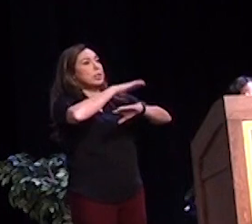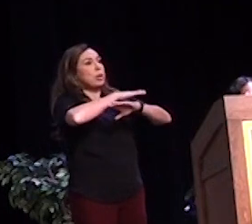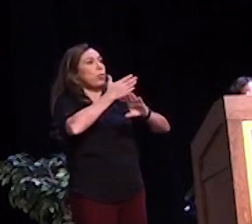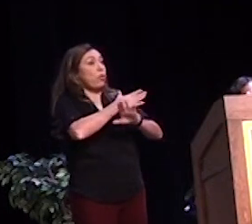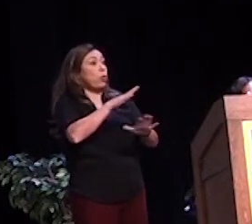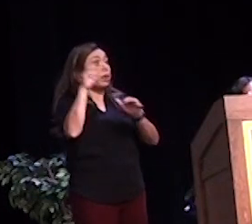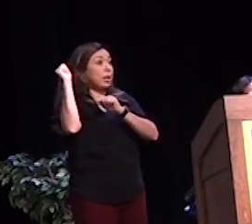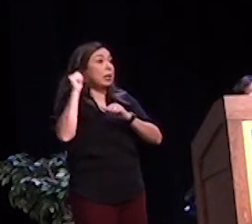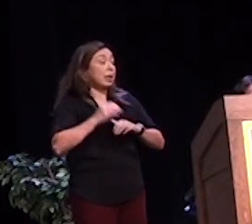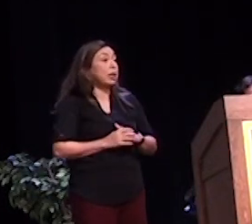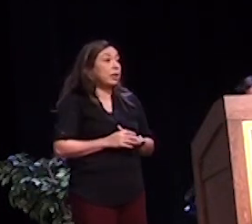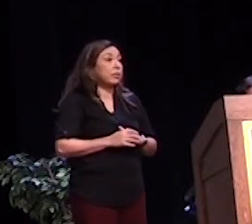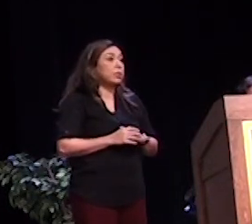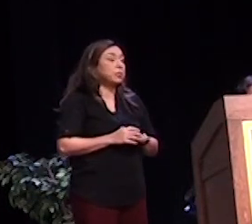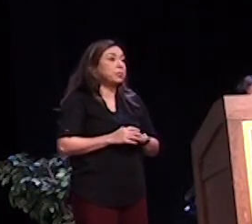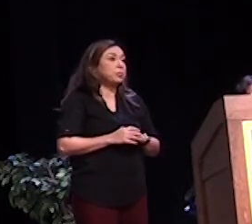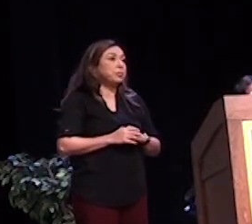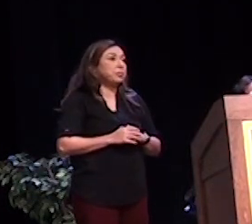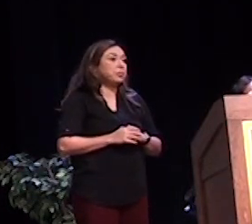for engagement.